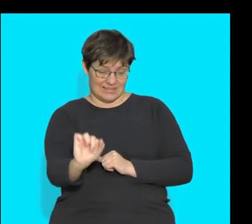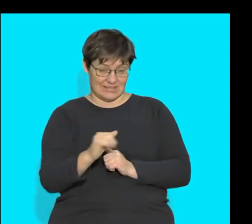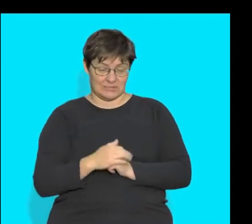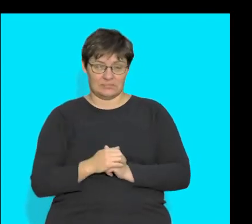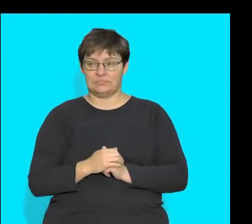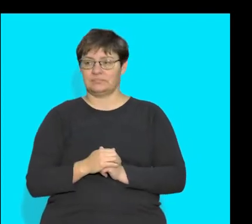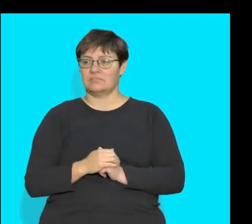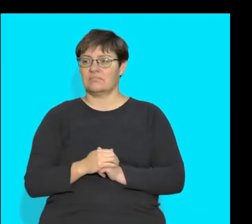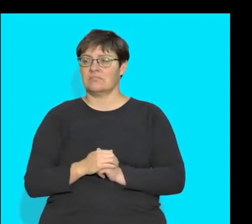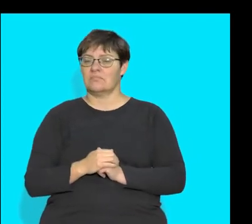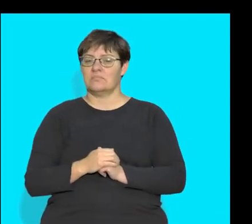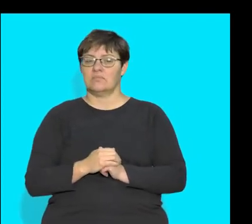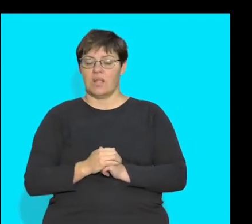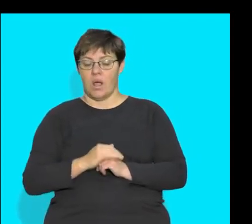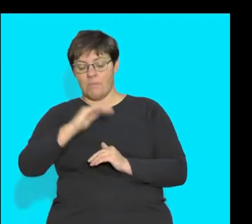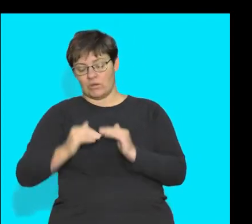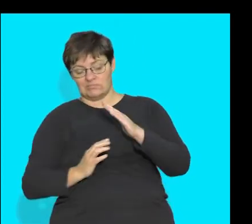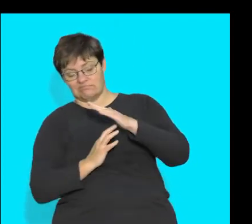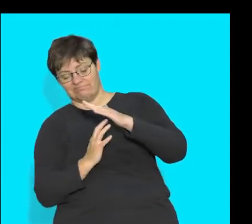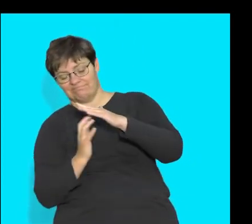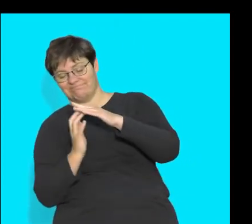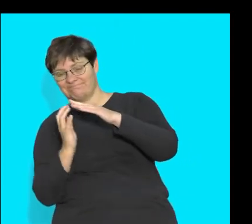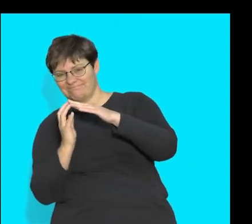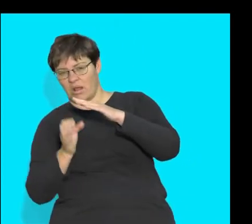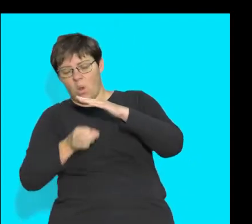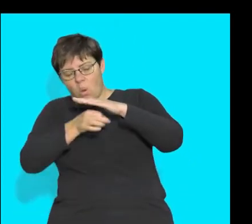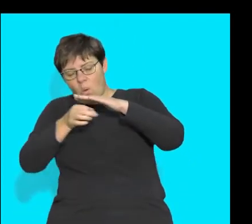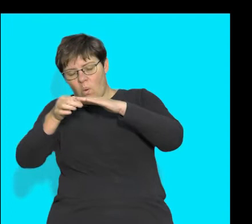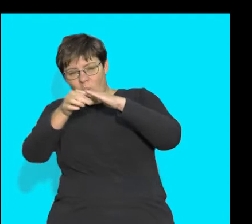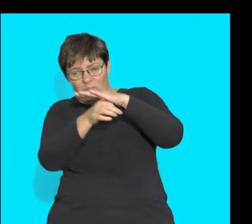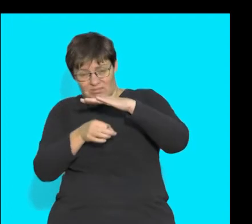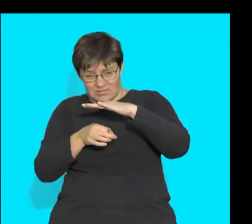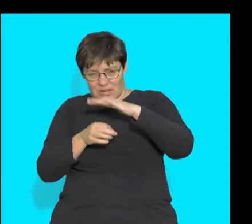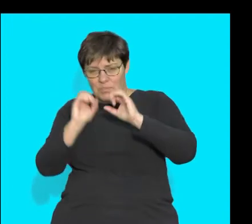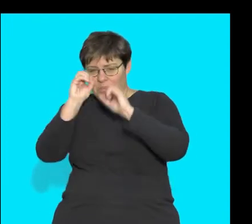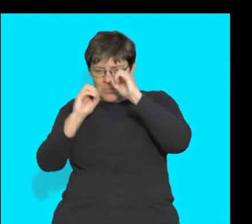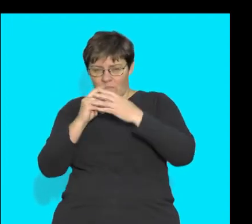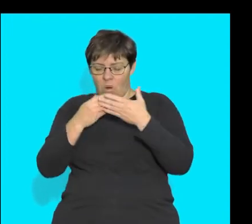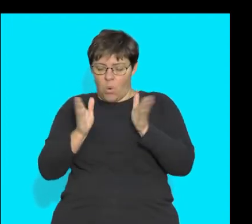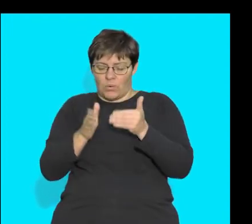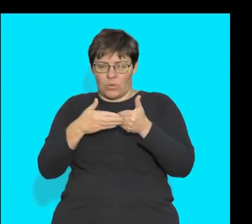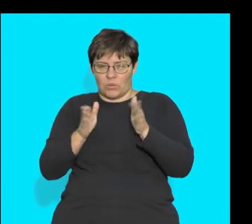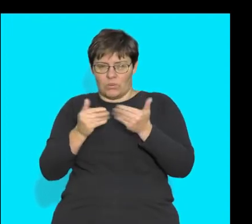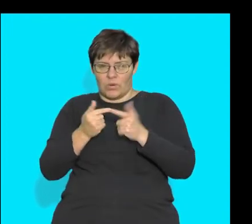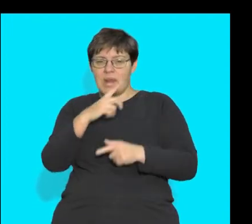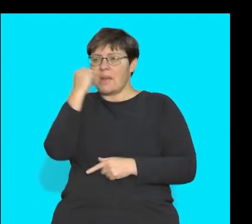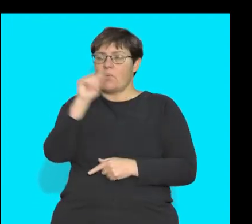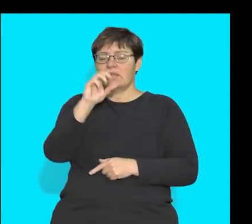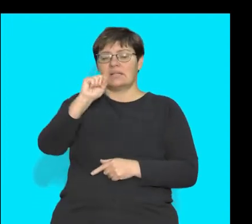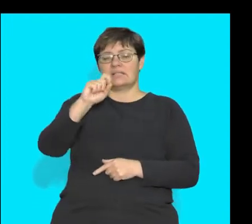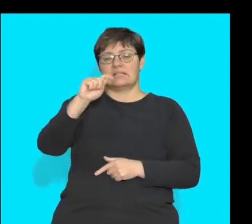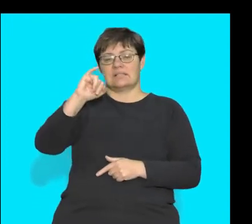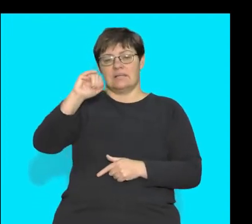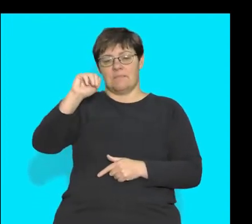Okay, and at the bottom of the leaf, there are little holes that can open and close. They are called